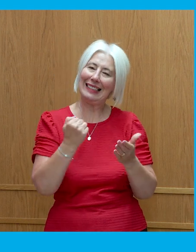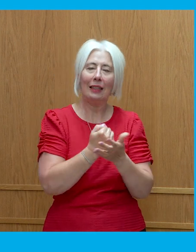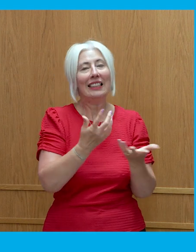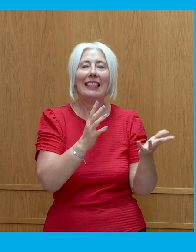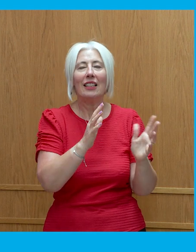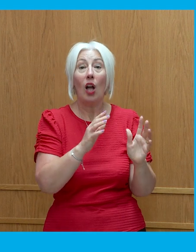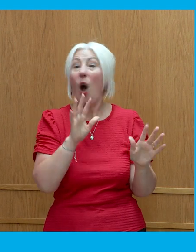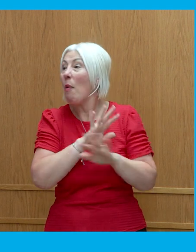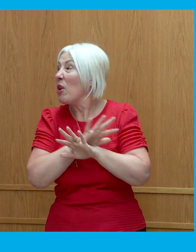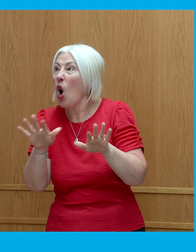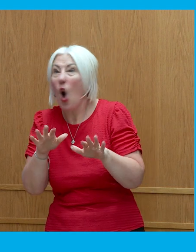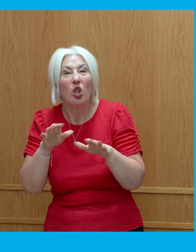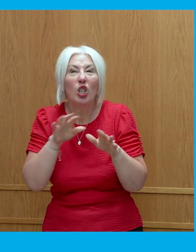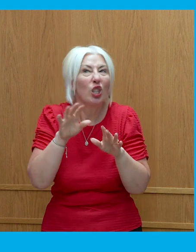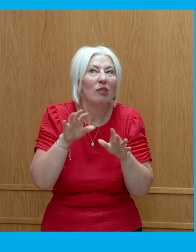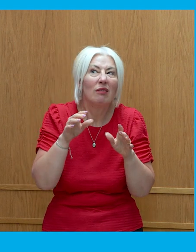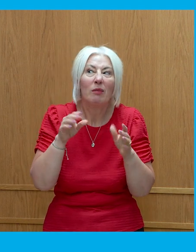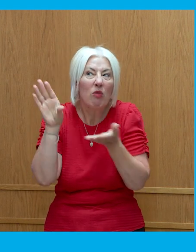Are we off the record?